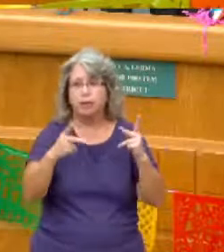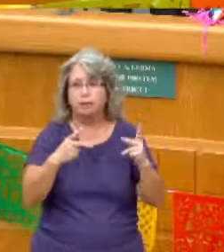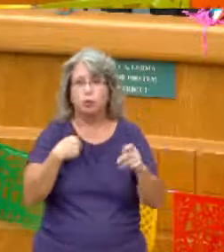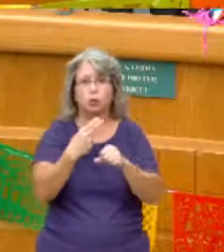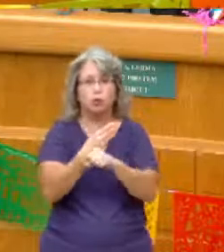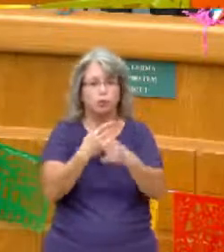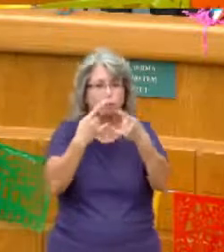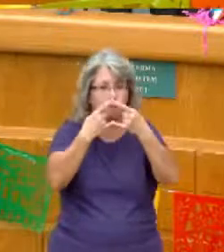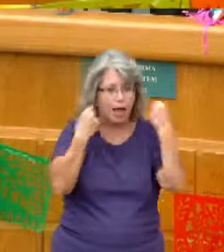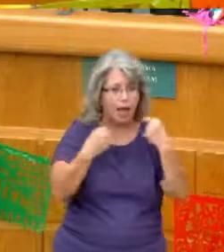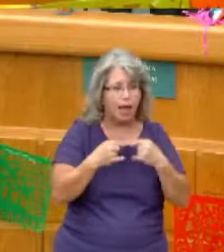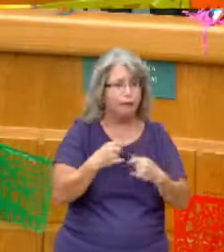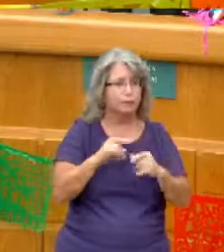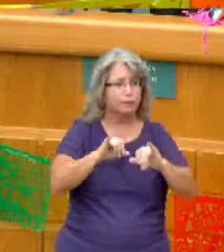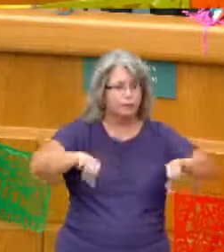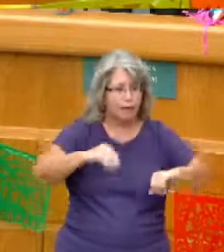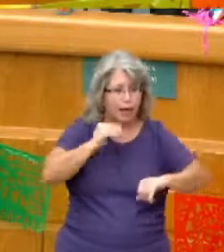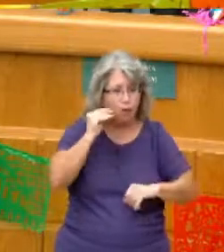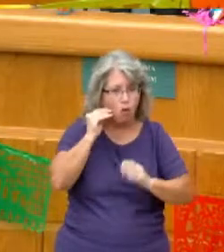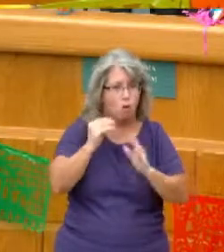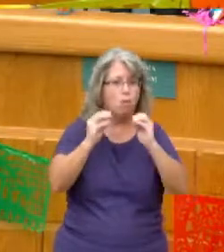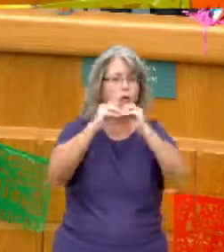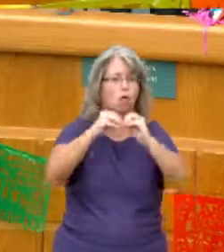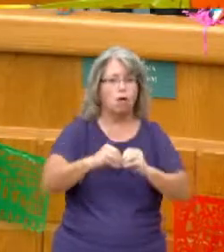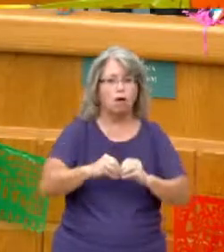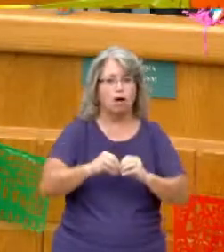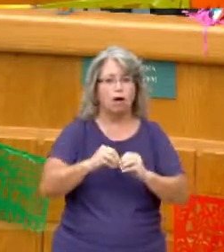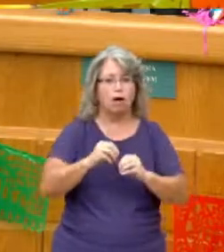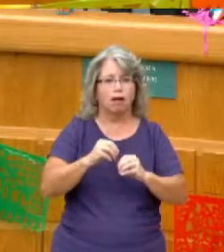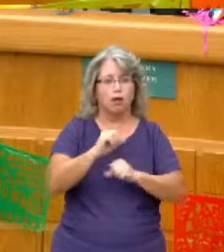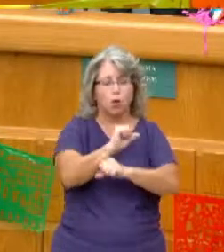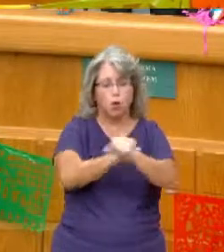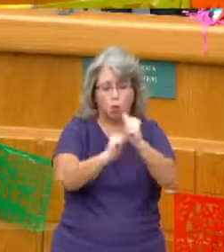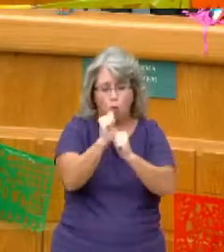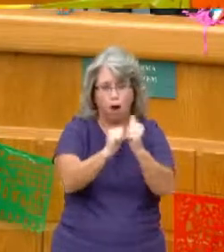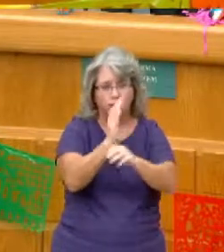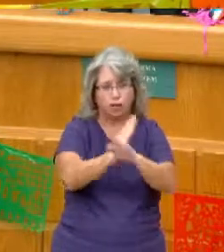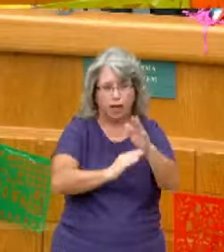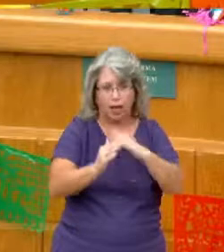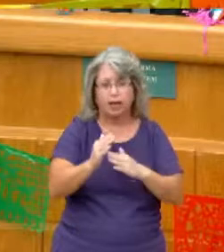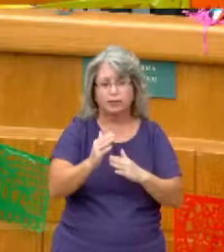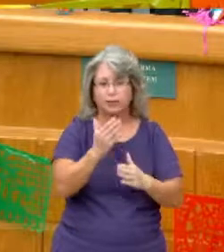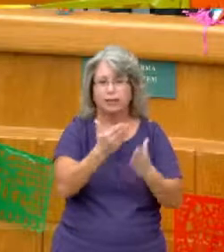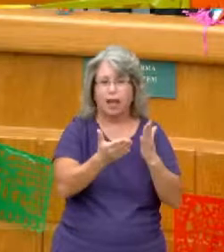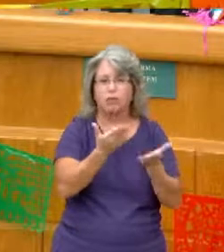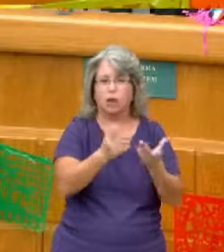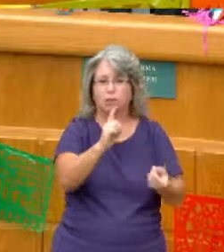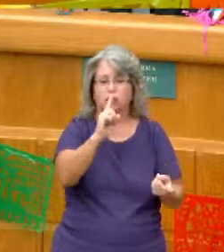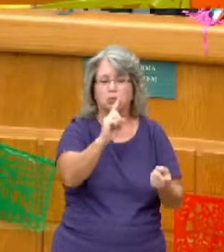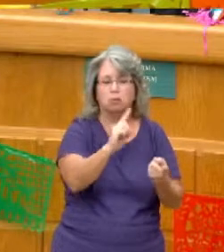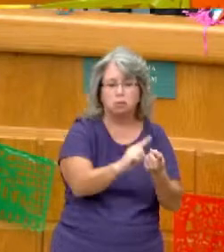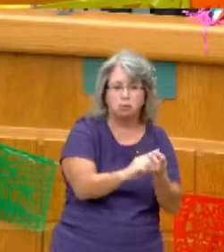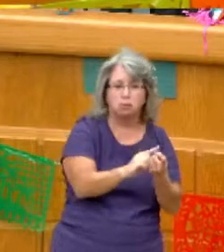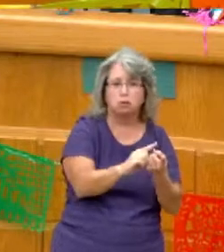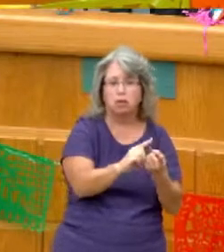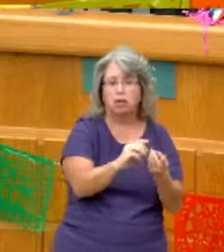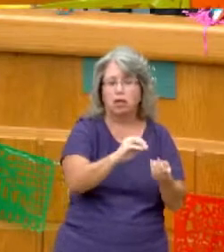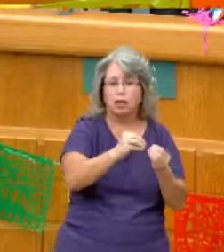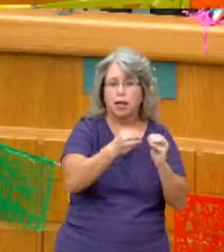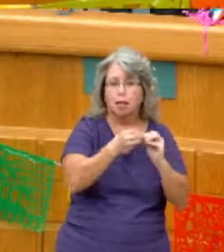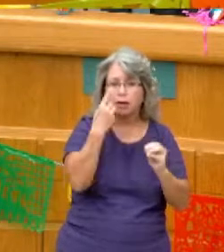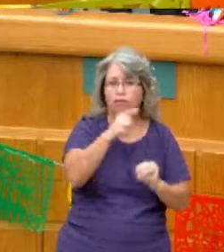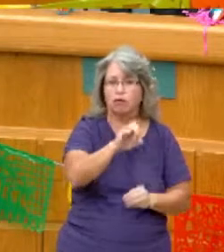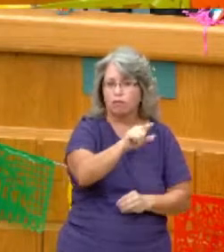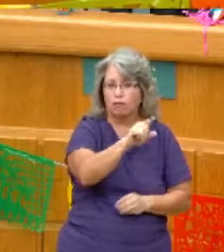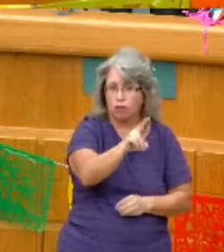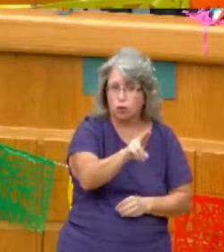home, and hand washing, likely contributed to the decline of the flu incidents, hospitalizations, and deaths. Our goal again